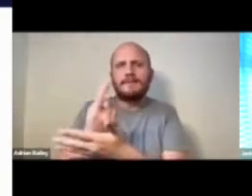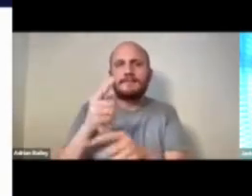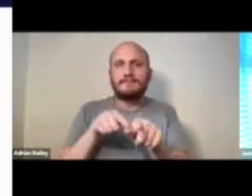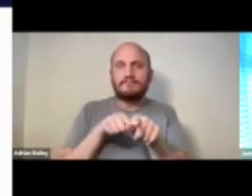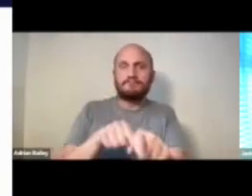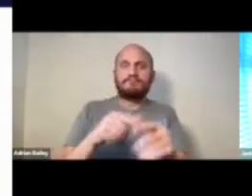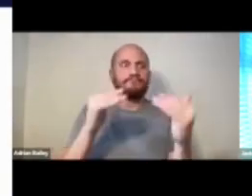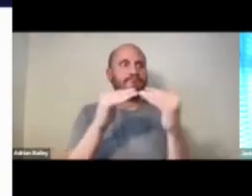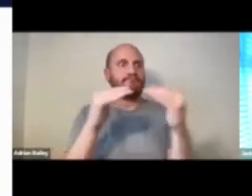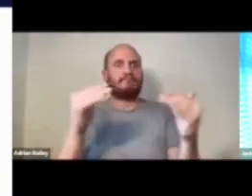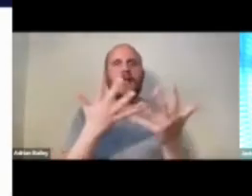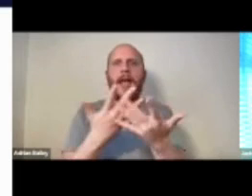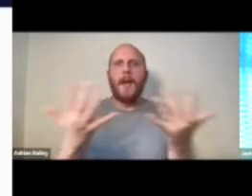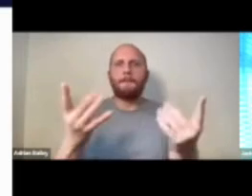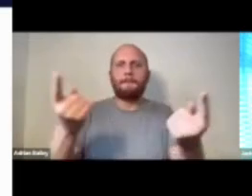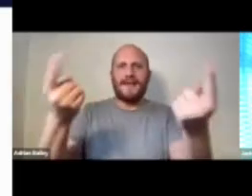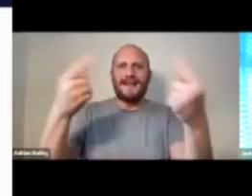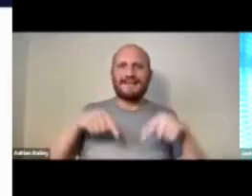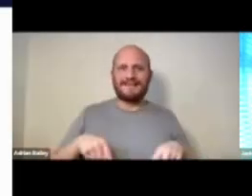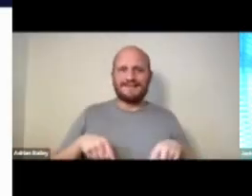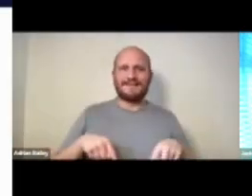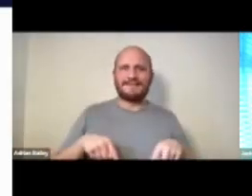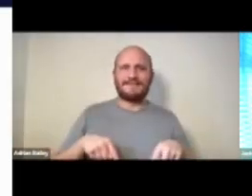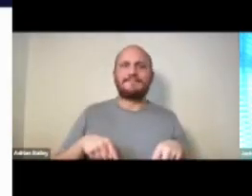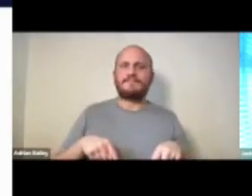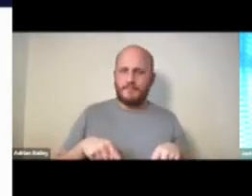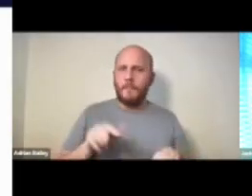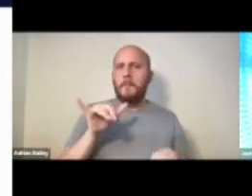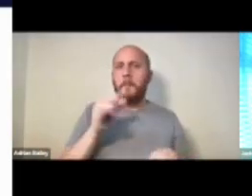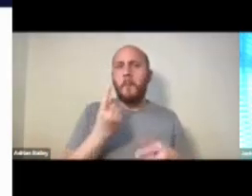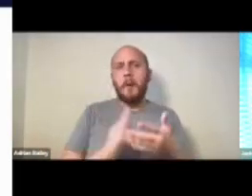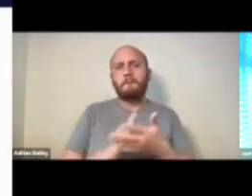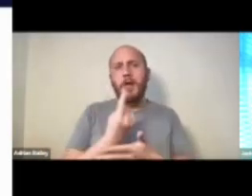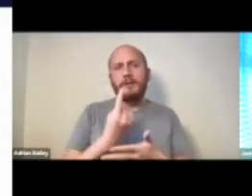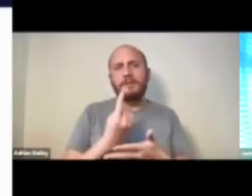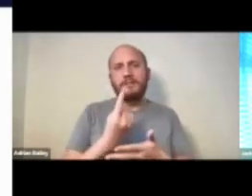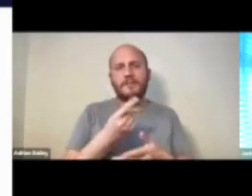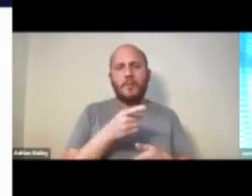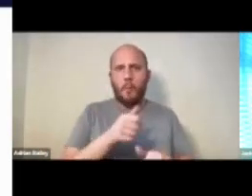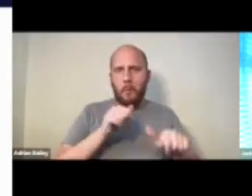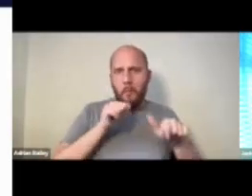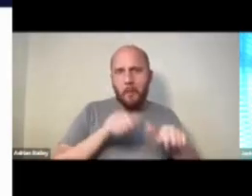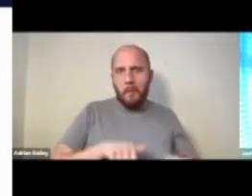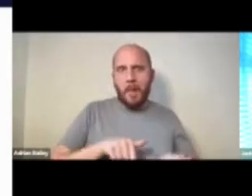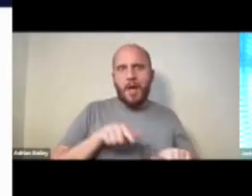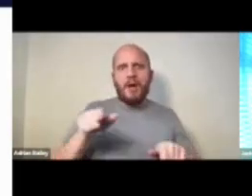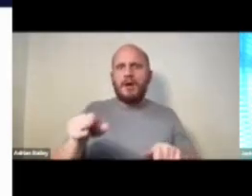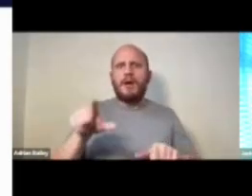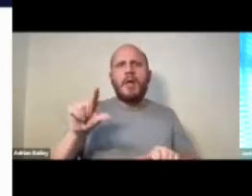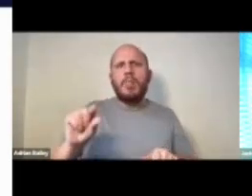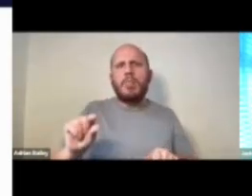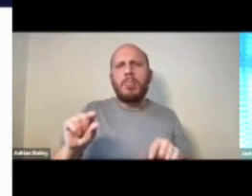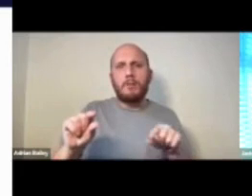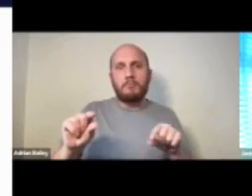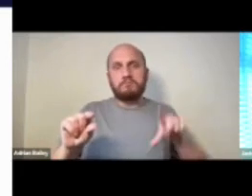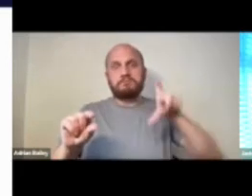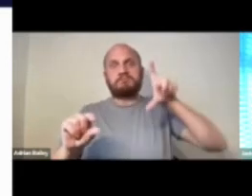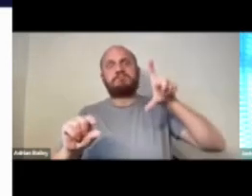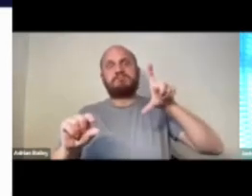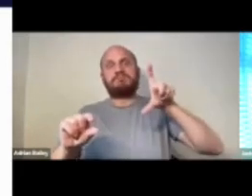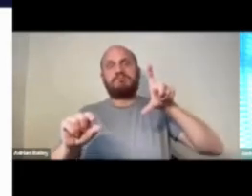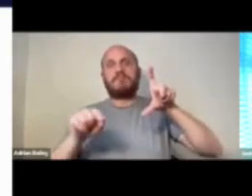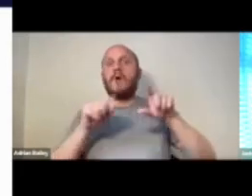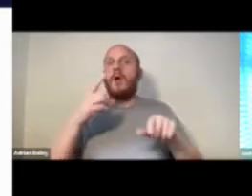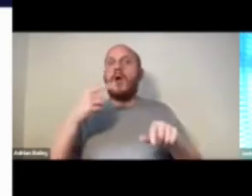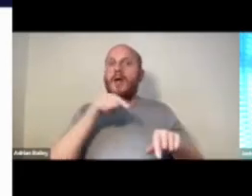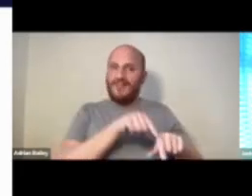visitors. As an example, if one event was 10 times more popular than another event, you would want to collect 10 times more